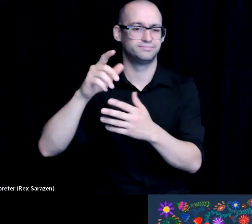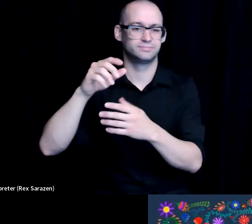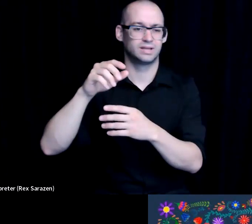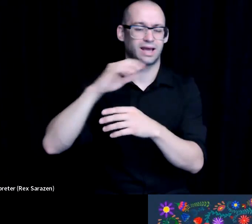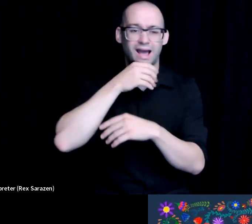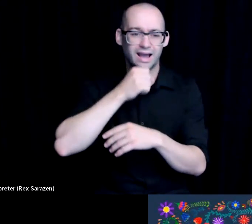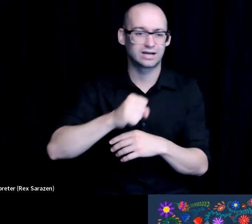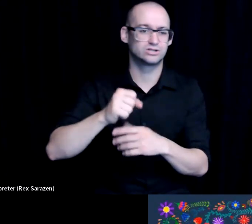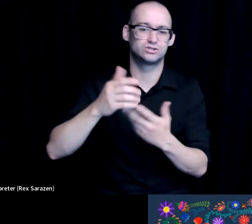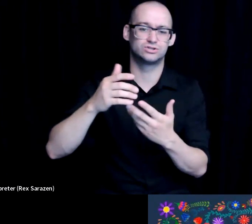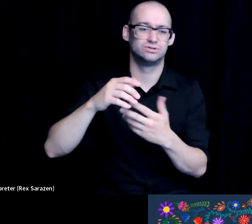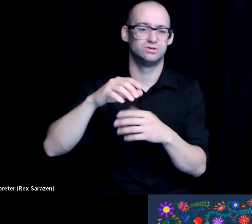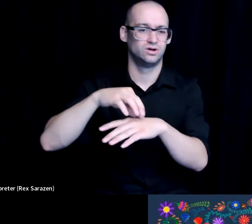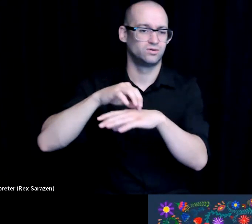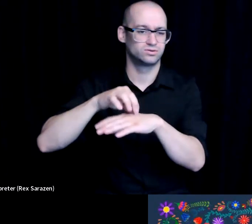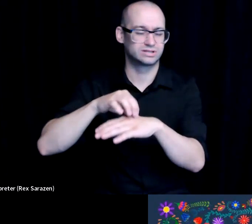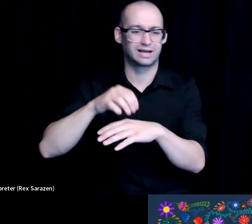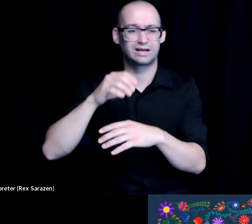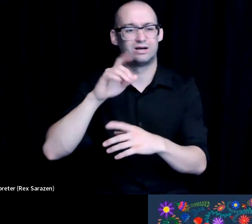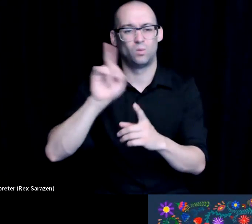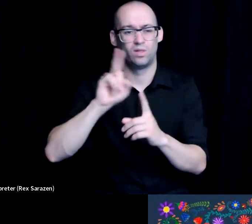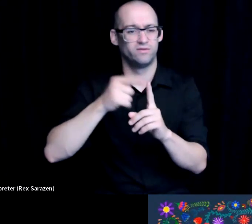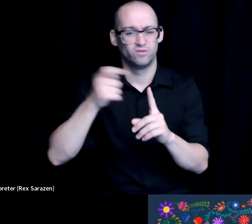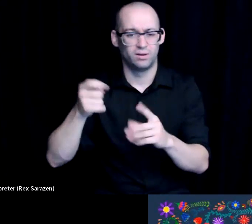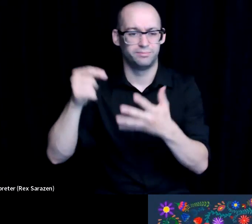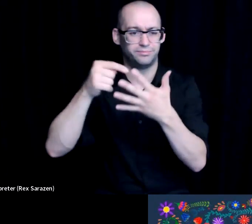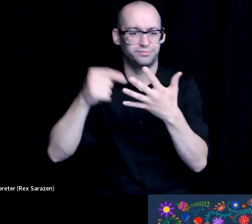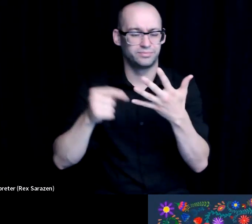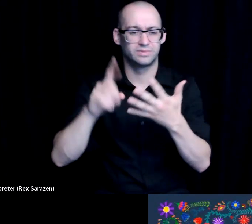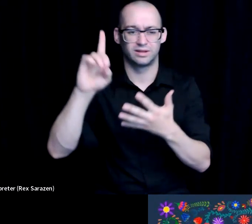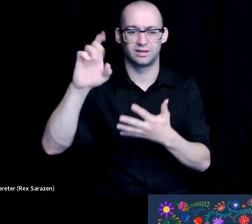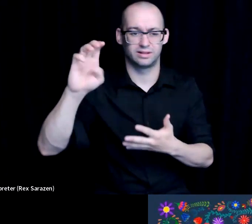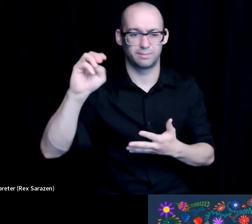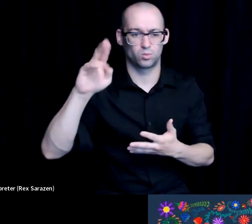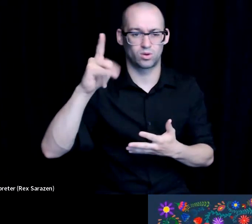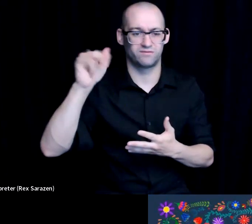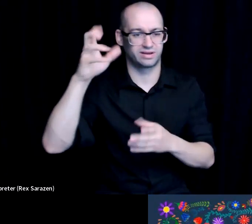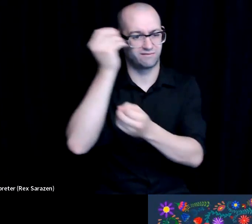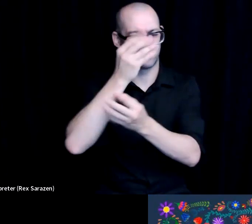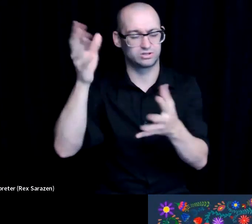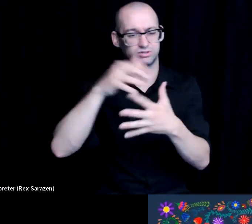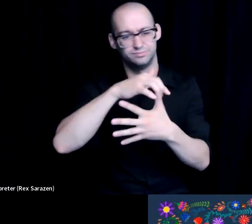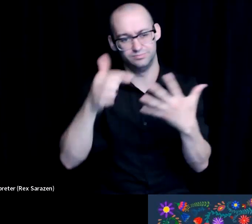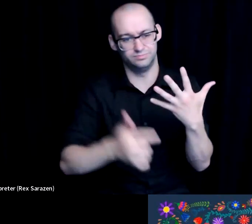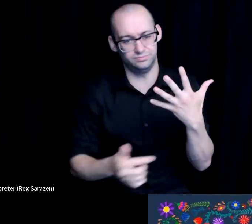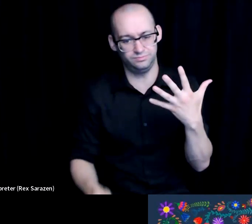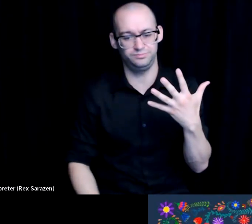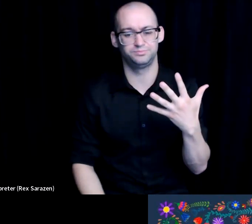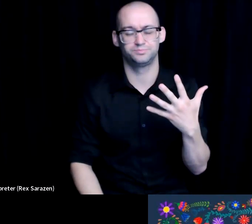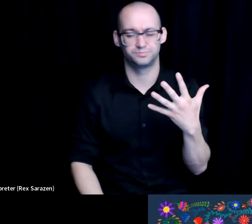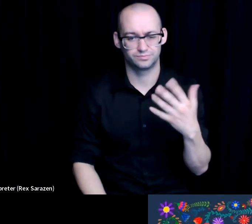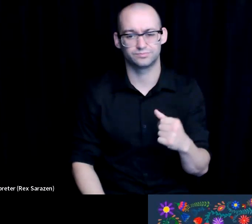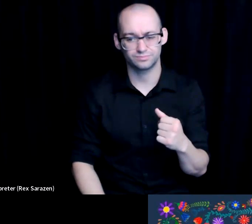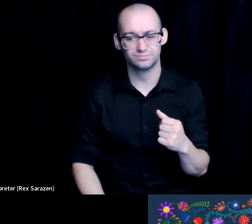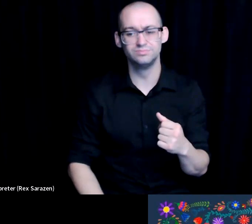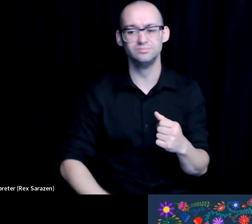are more specific to the different regions where the listening tour was conducted. I do want to preface that our participants were